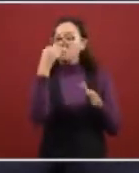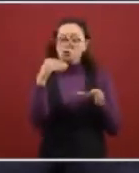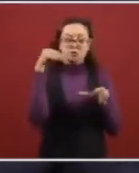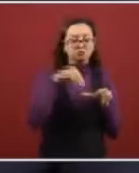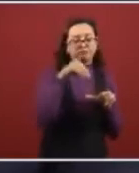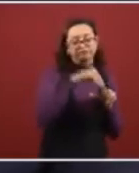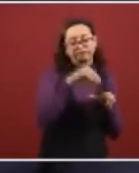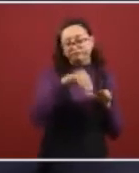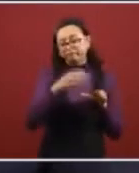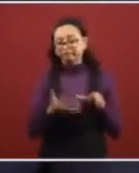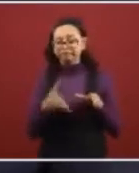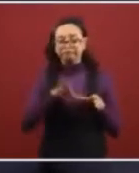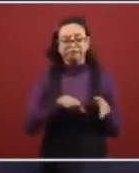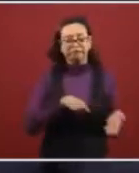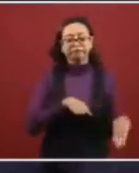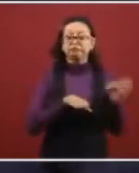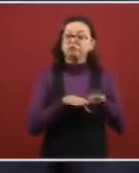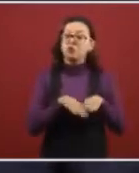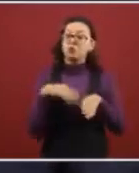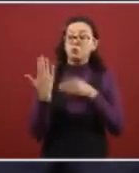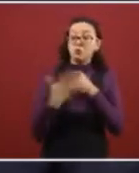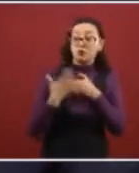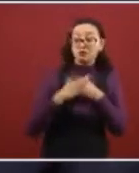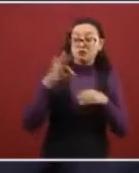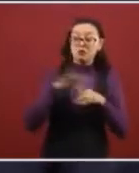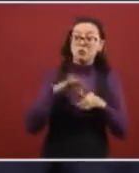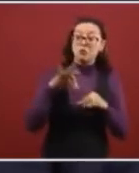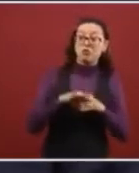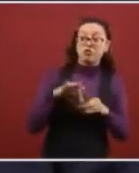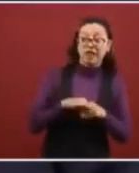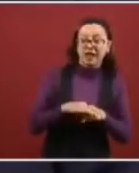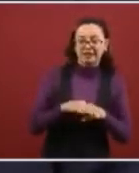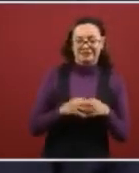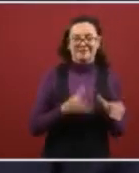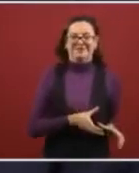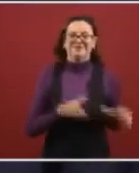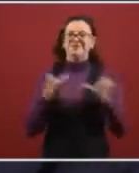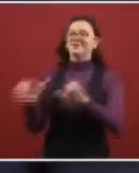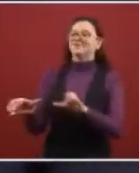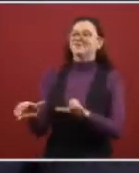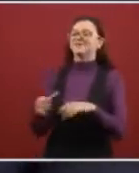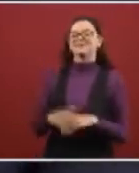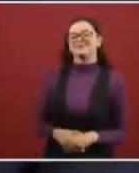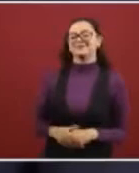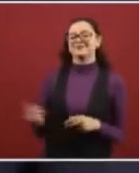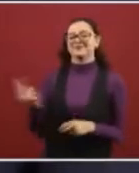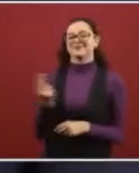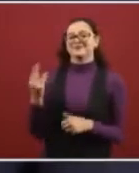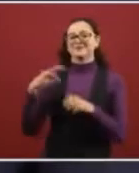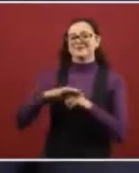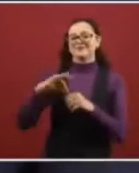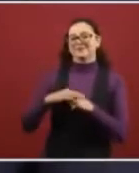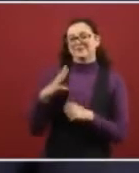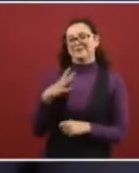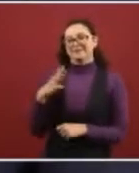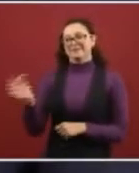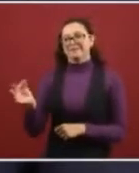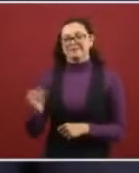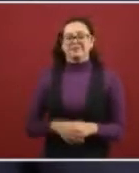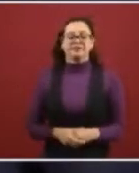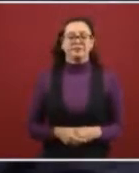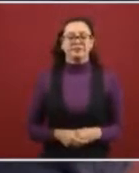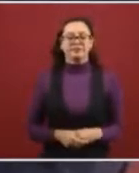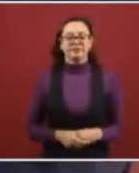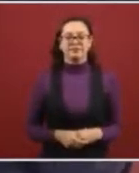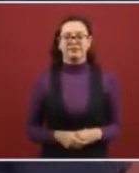entregaban and they would give them their, en víspera de las elecciones whenever, cuando necesitaban their goods, los votos. Whenever they were about to be elected and they needed